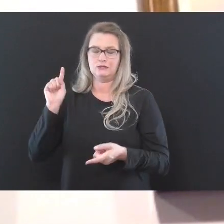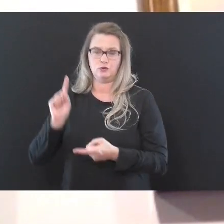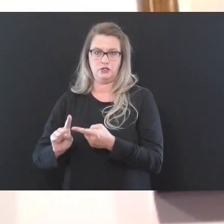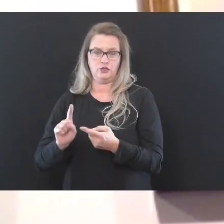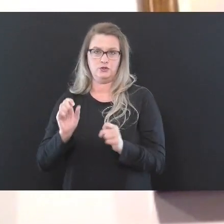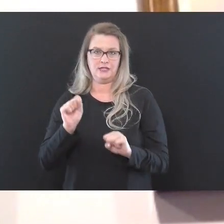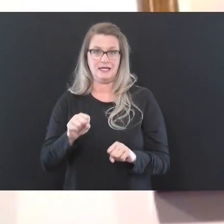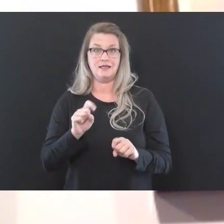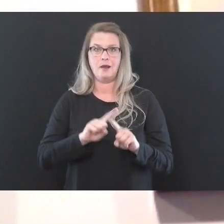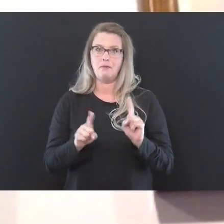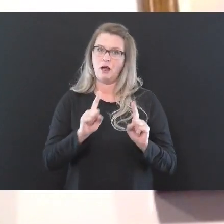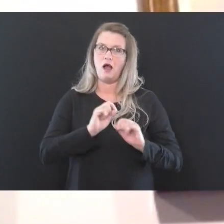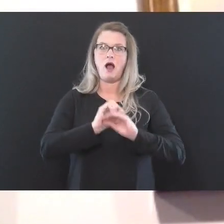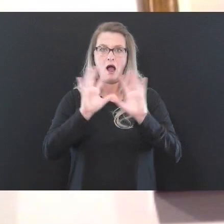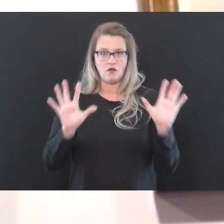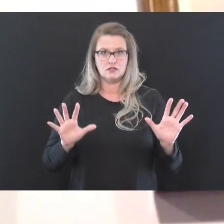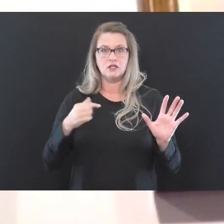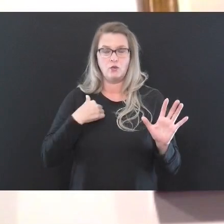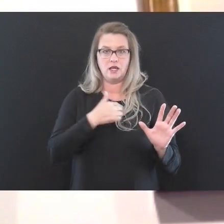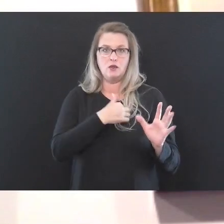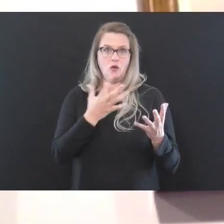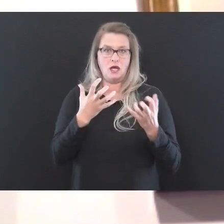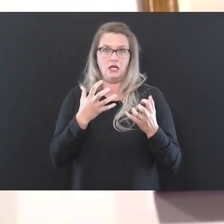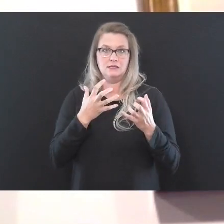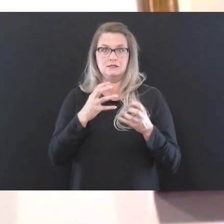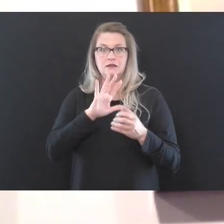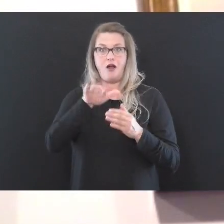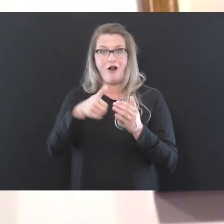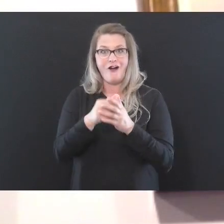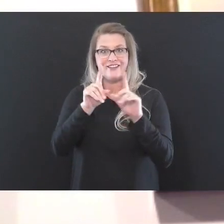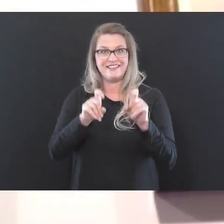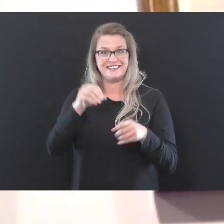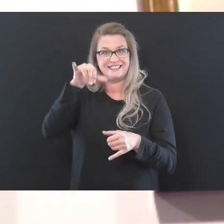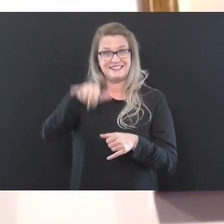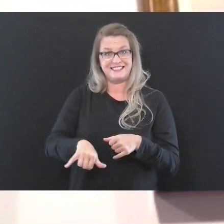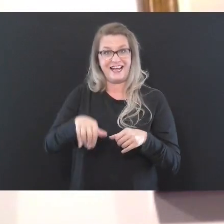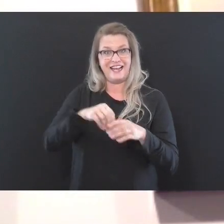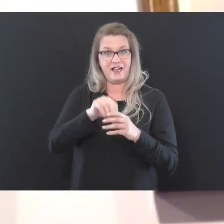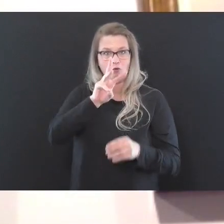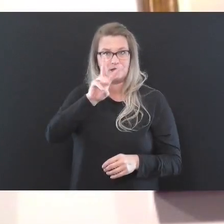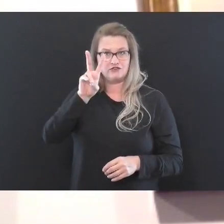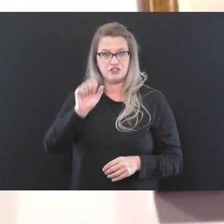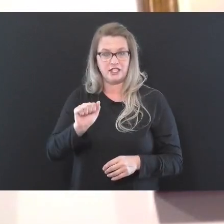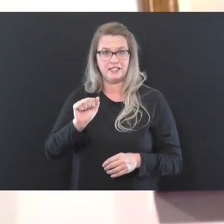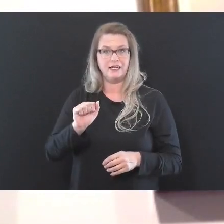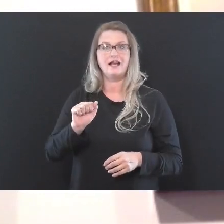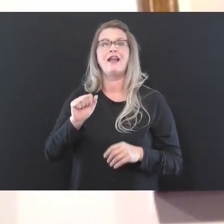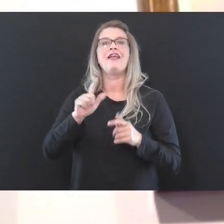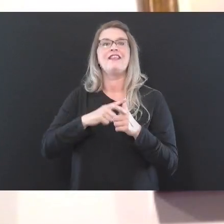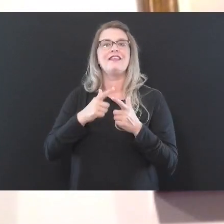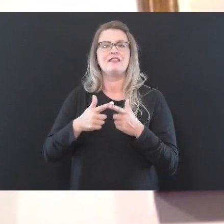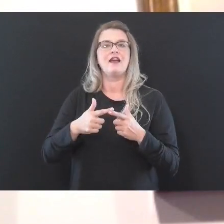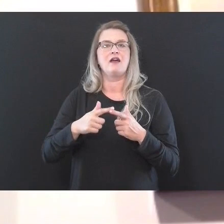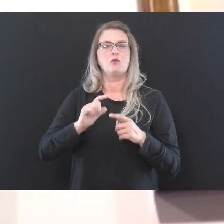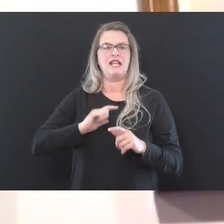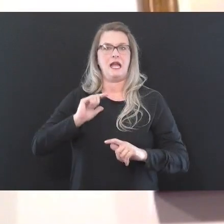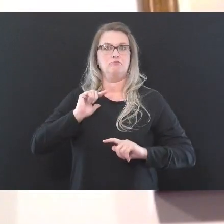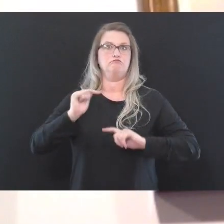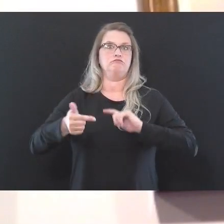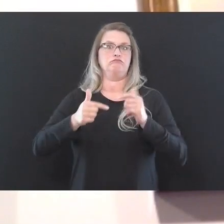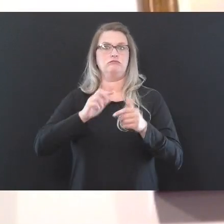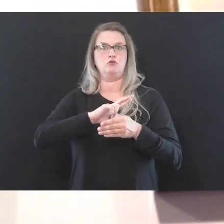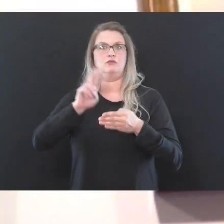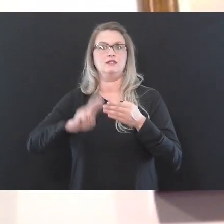try to get all of that testing inside the state, then we would be able to turn those results over much